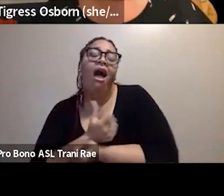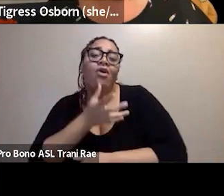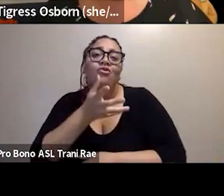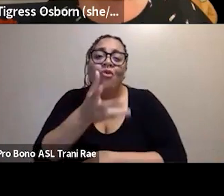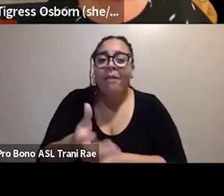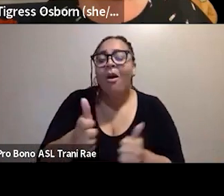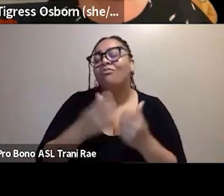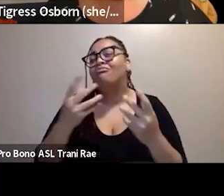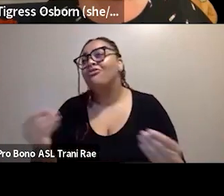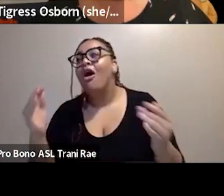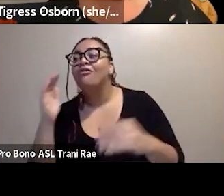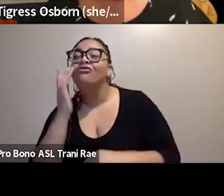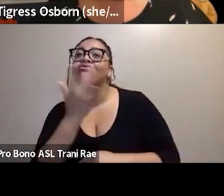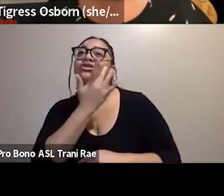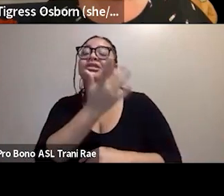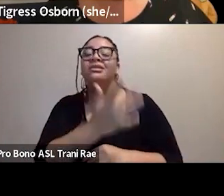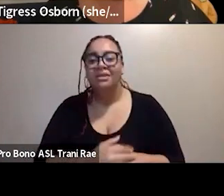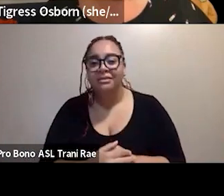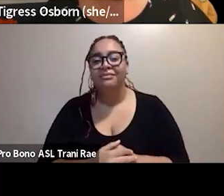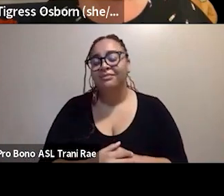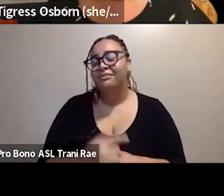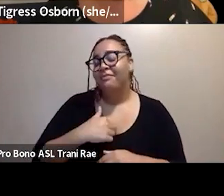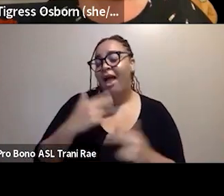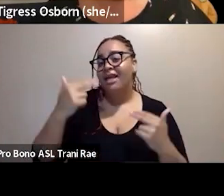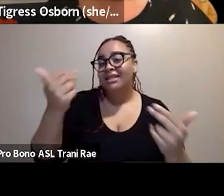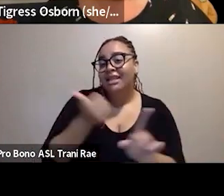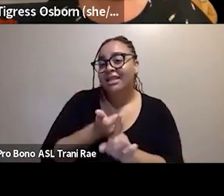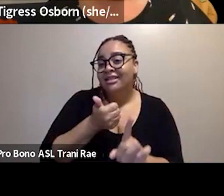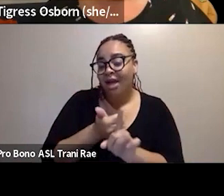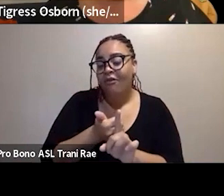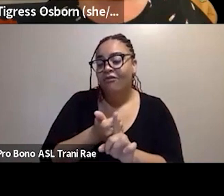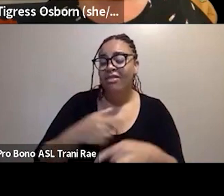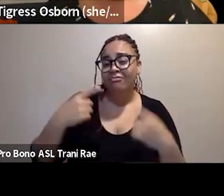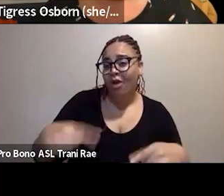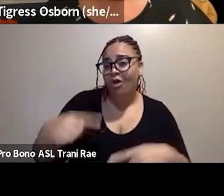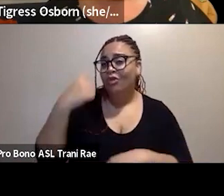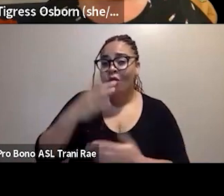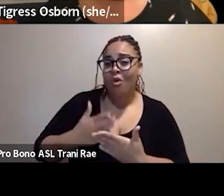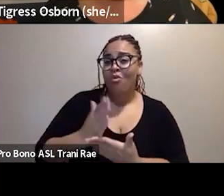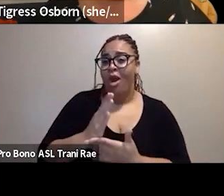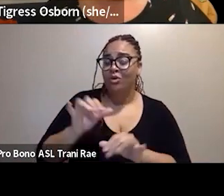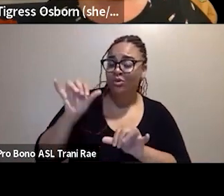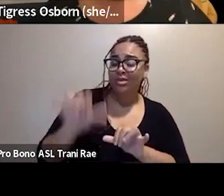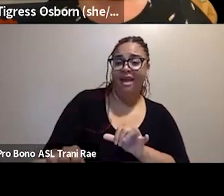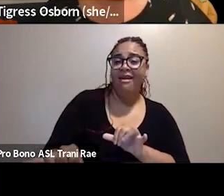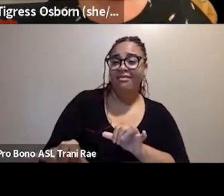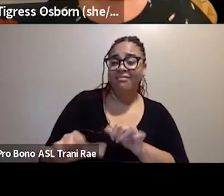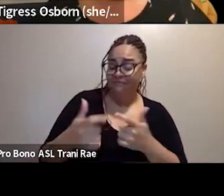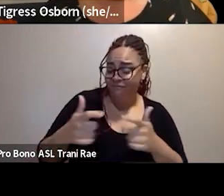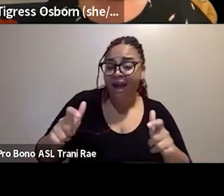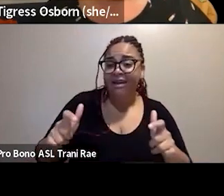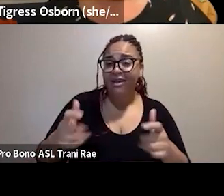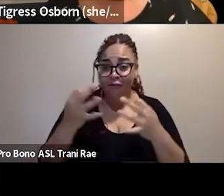gently knowing hands. I sing the self that argues for its right to stay fat and free, the self that celebrates